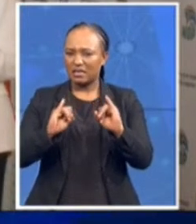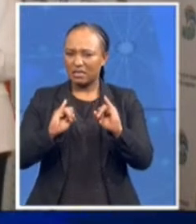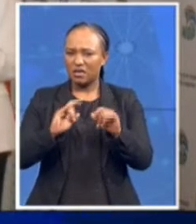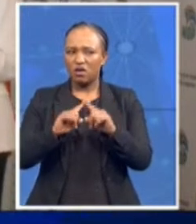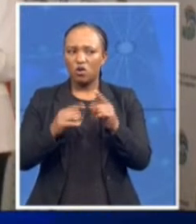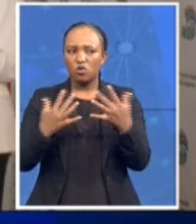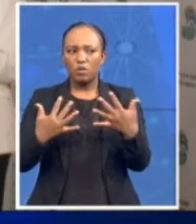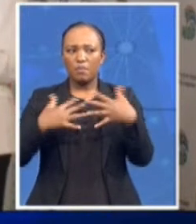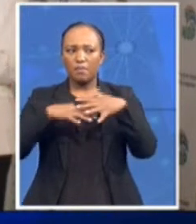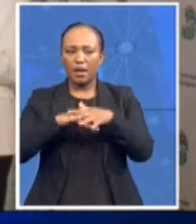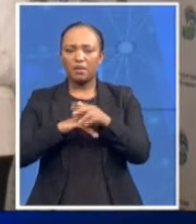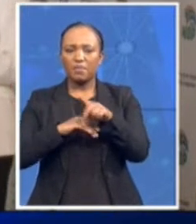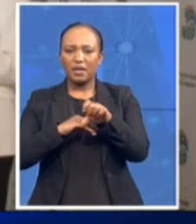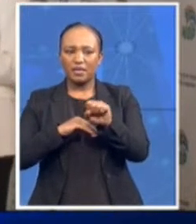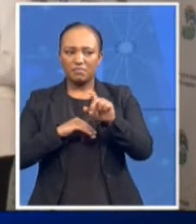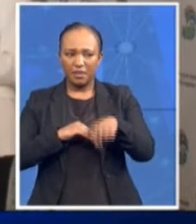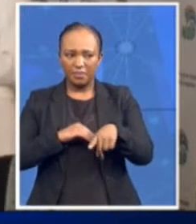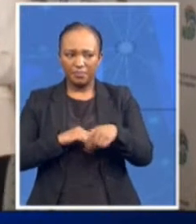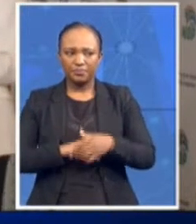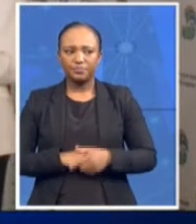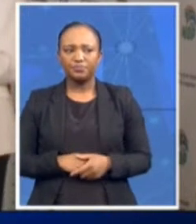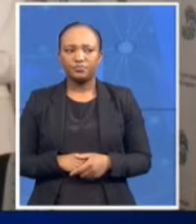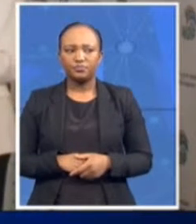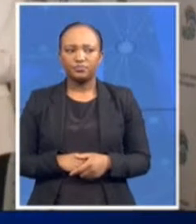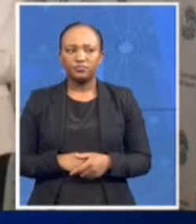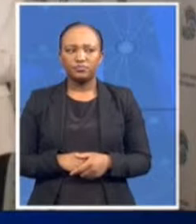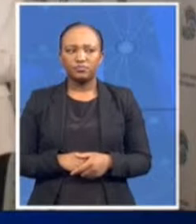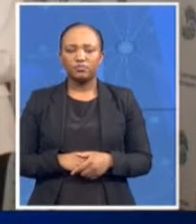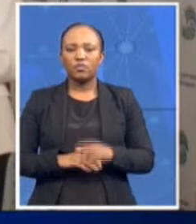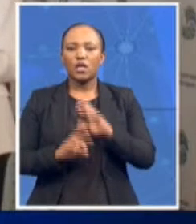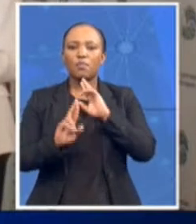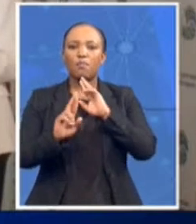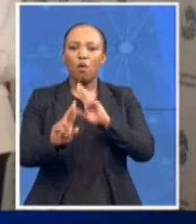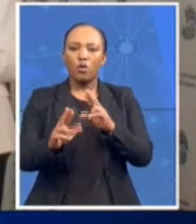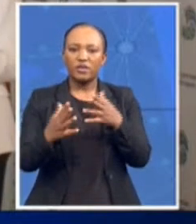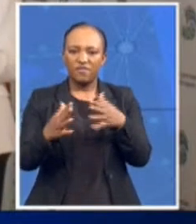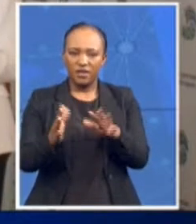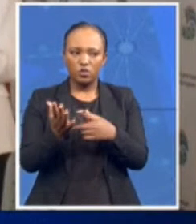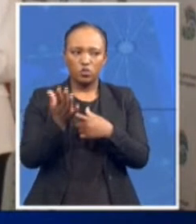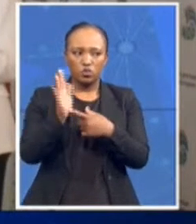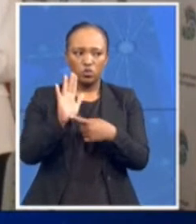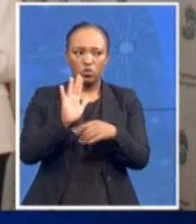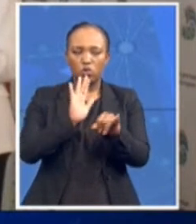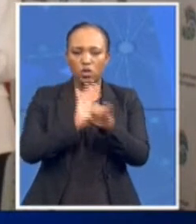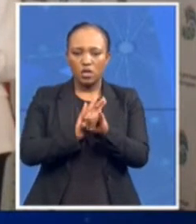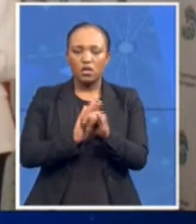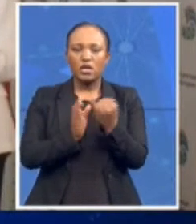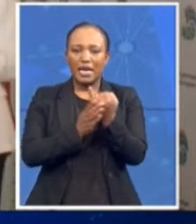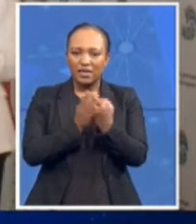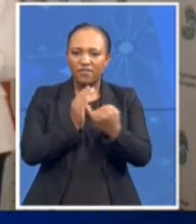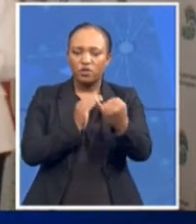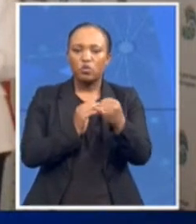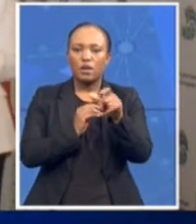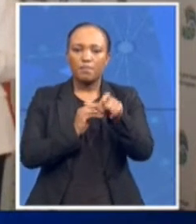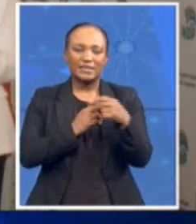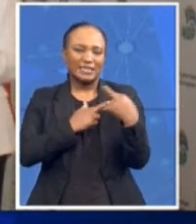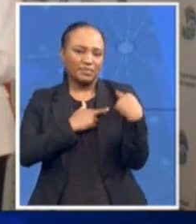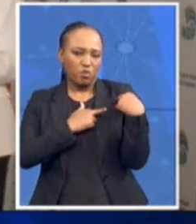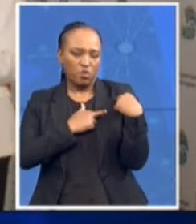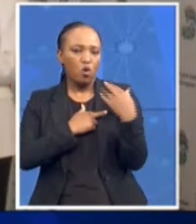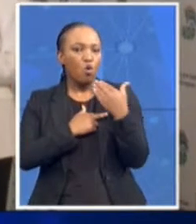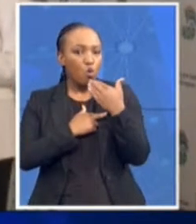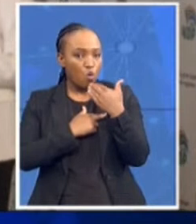The report further clearly identifies the individuals responsible and who will be held accountable for